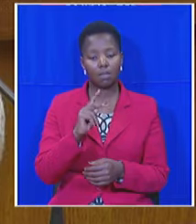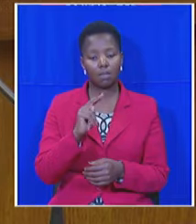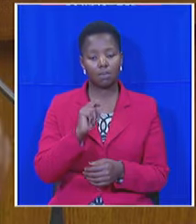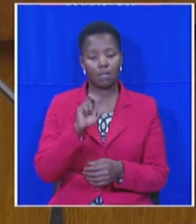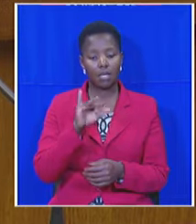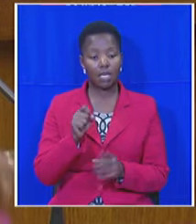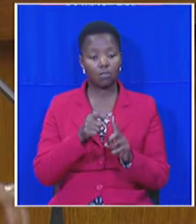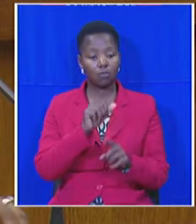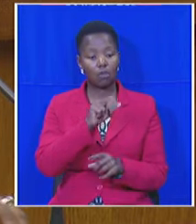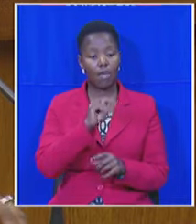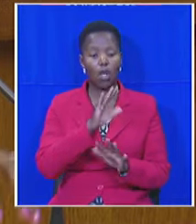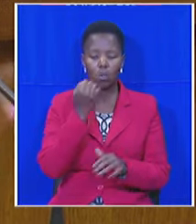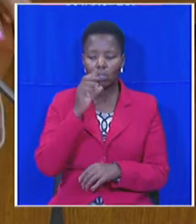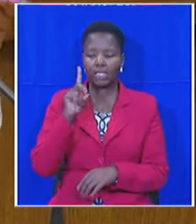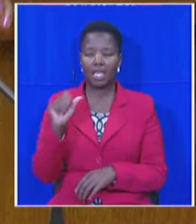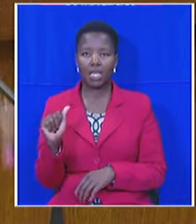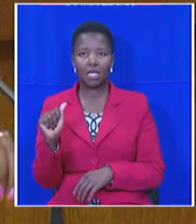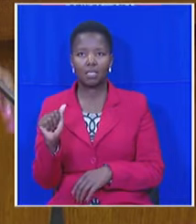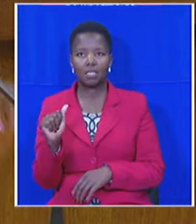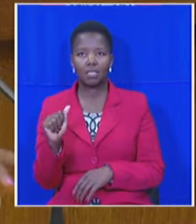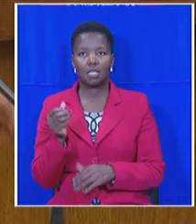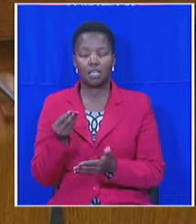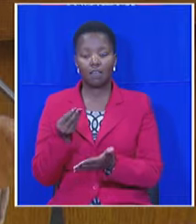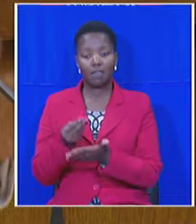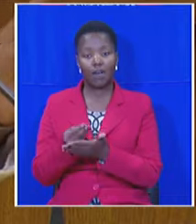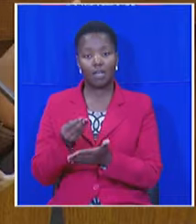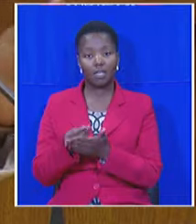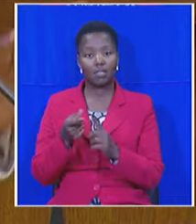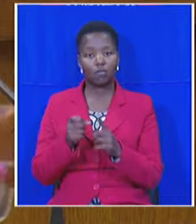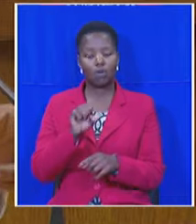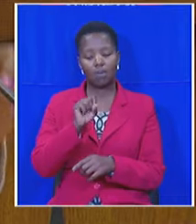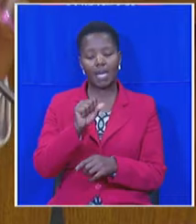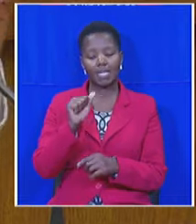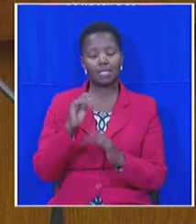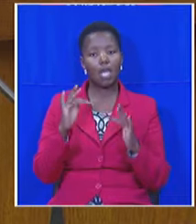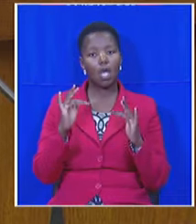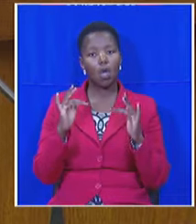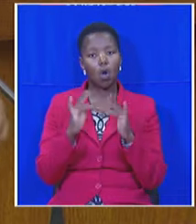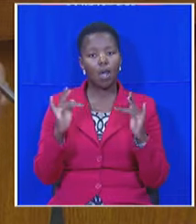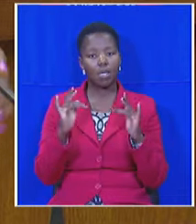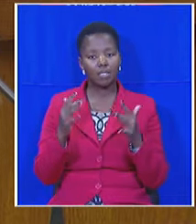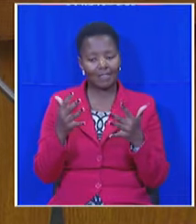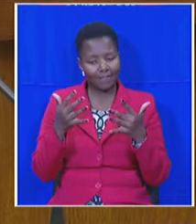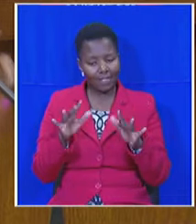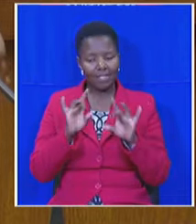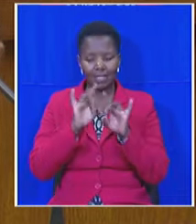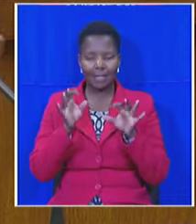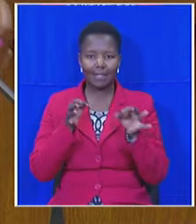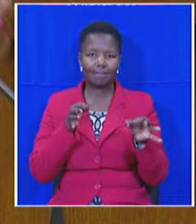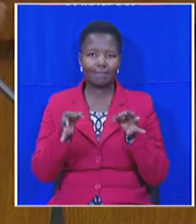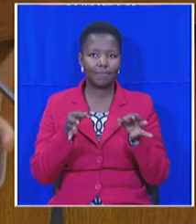Funding of SA Connect has been clearly outlined in terms of the issue of